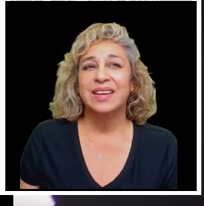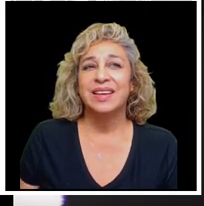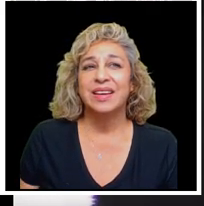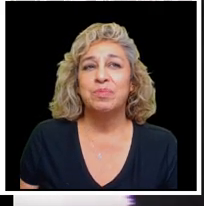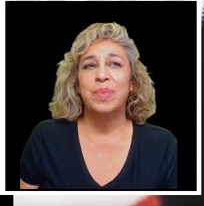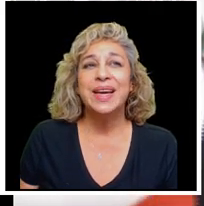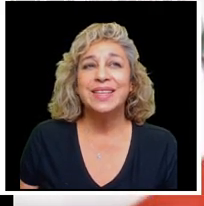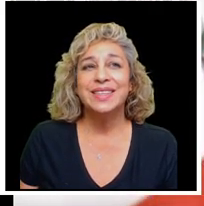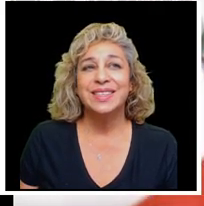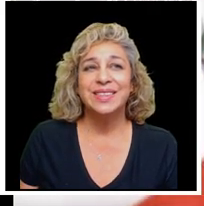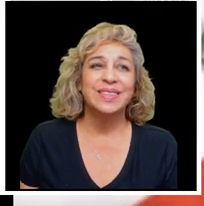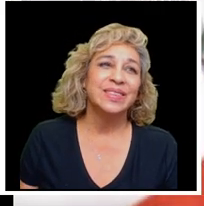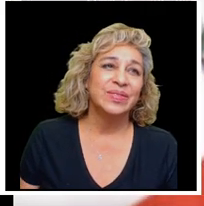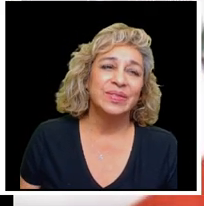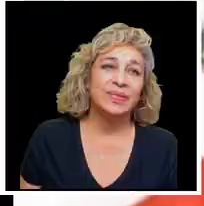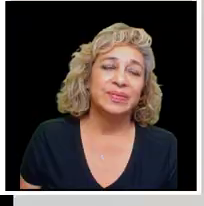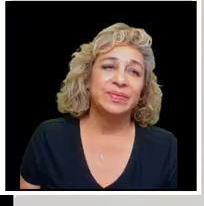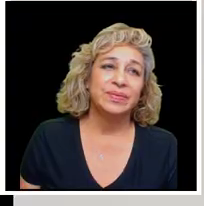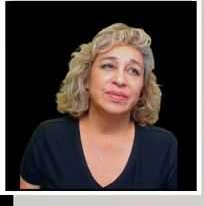but